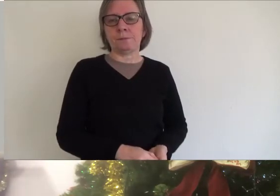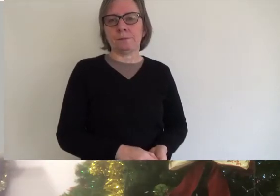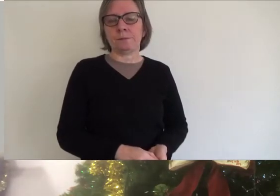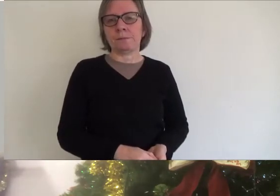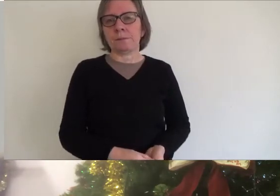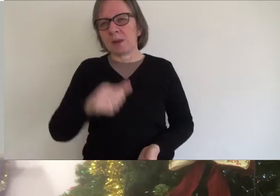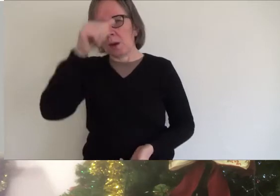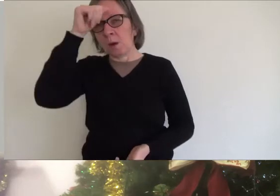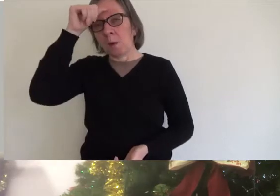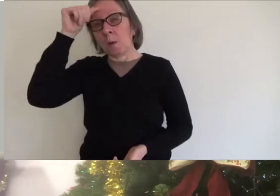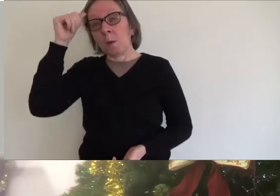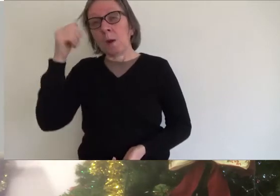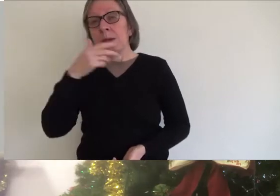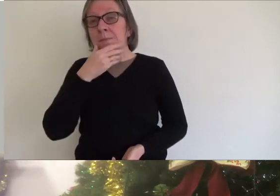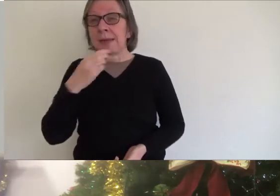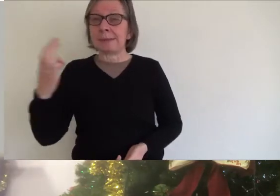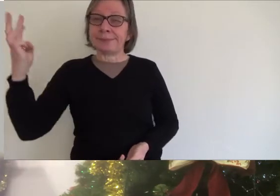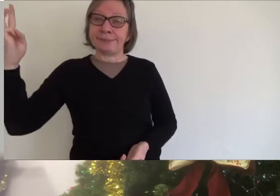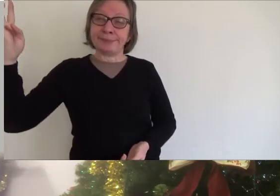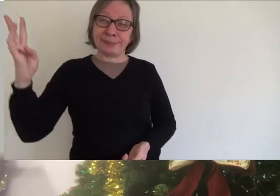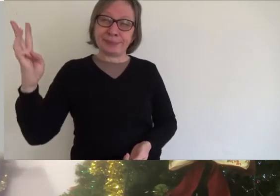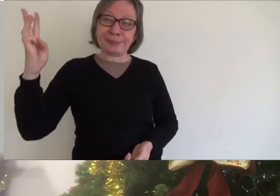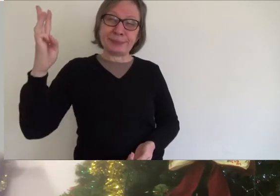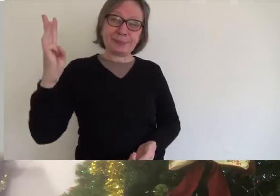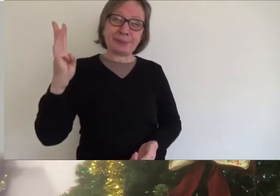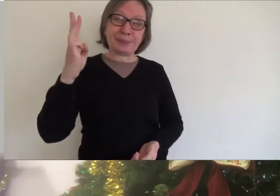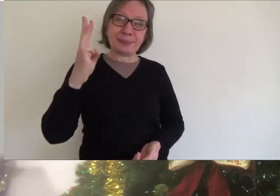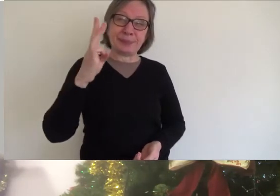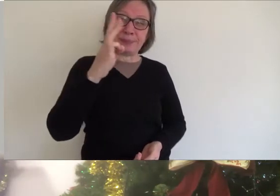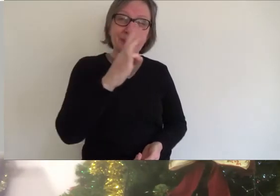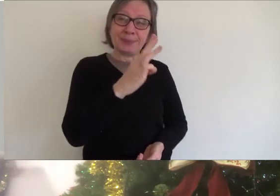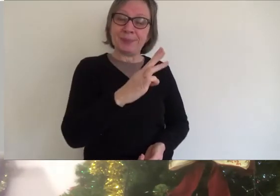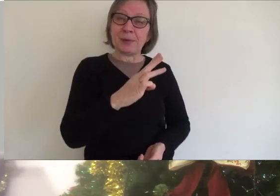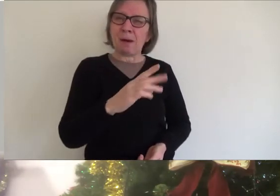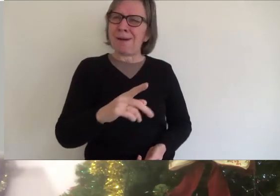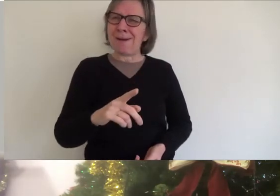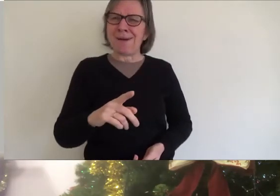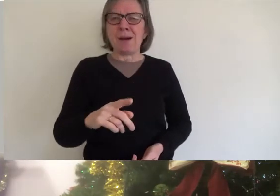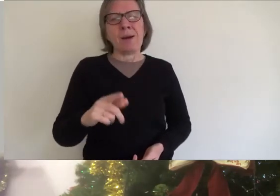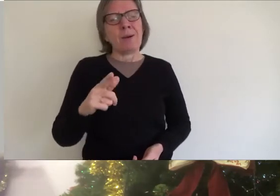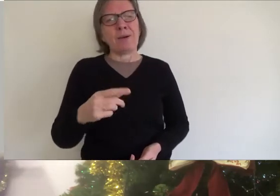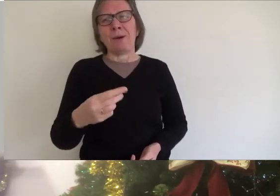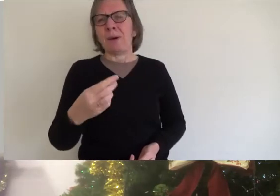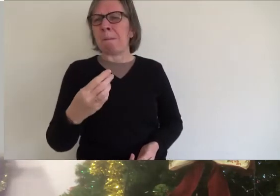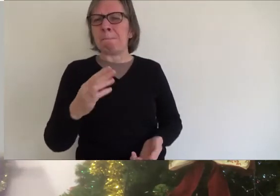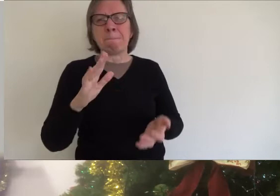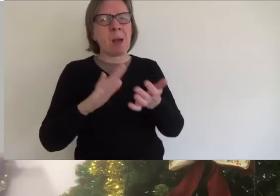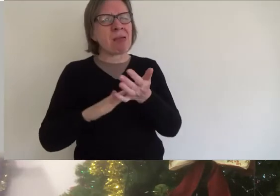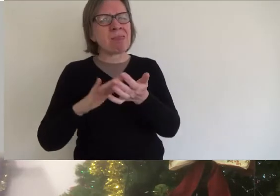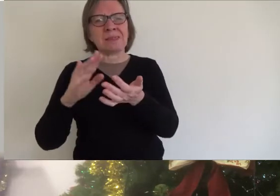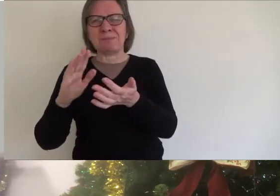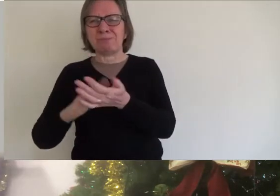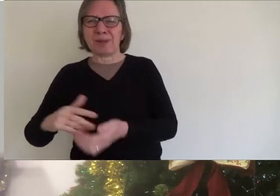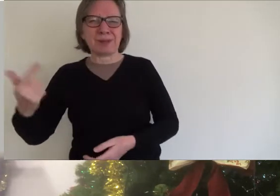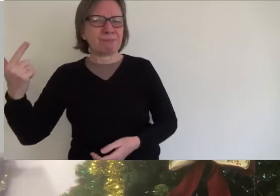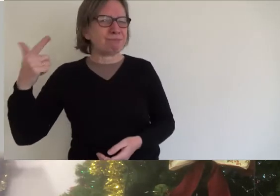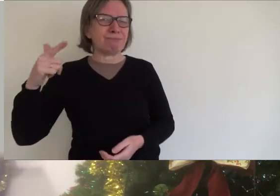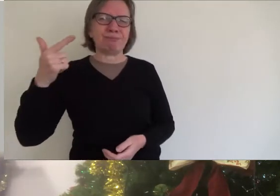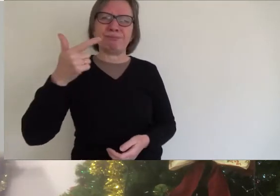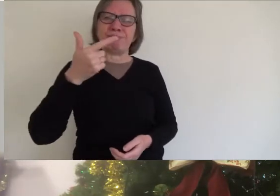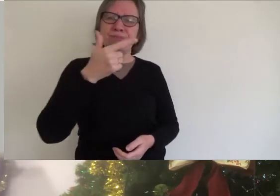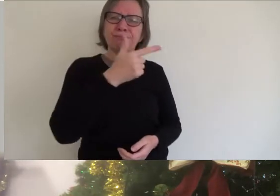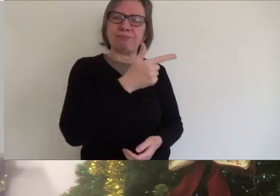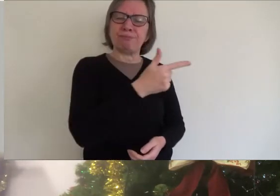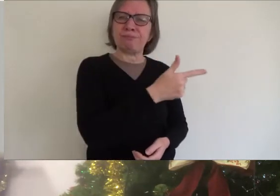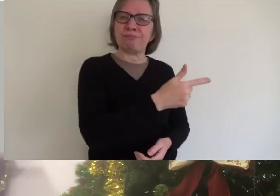The Magi had kind of arrived after travelling for several months. Mesopotamia is 400 to 700